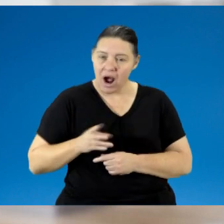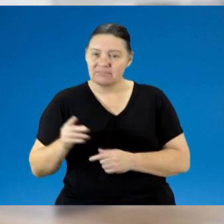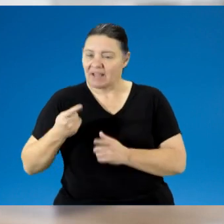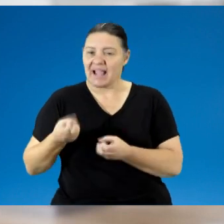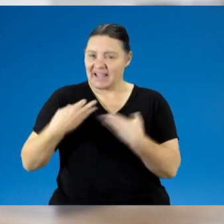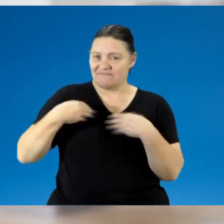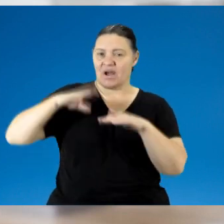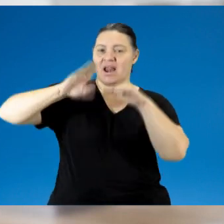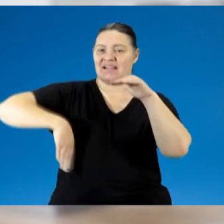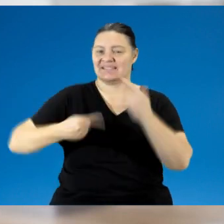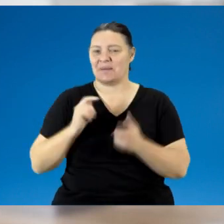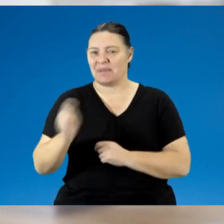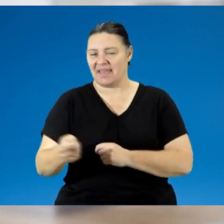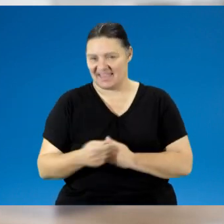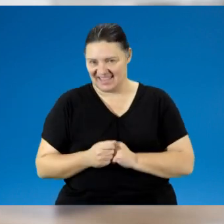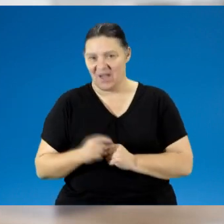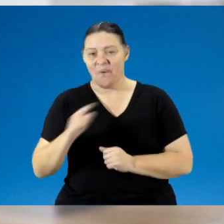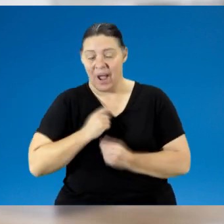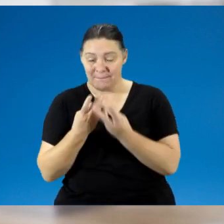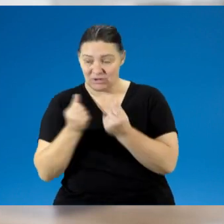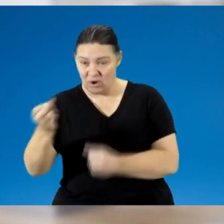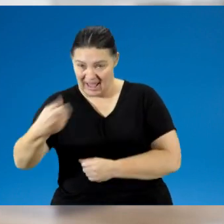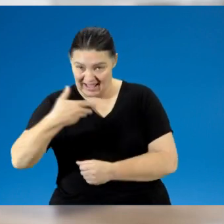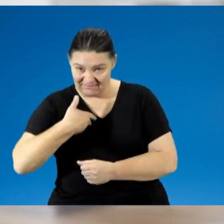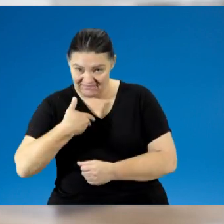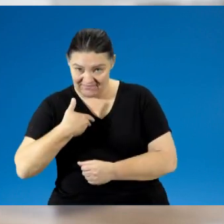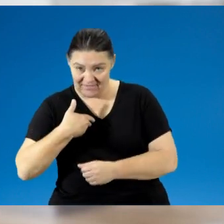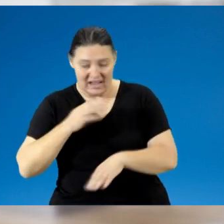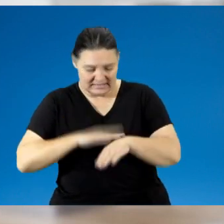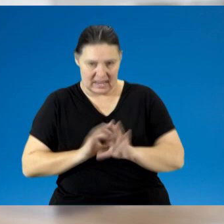getting discounts, when making sure that the materials they give